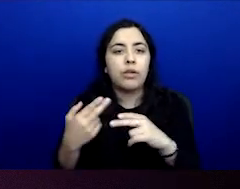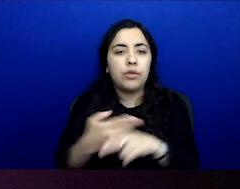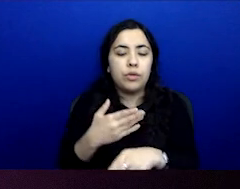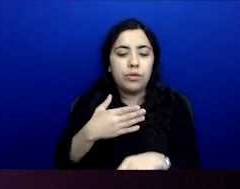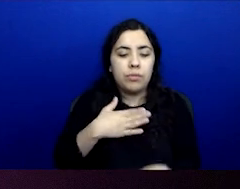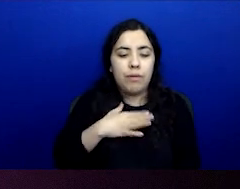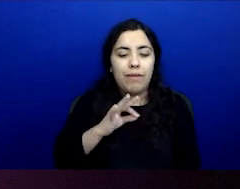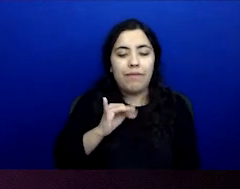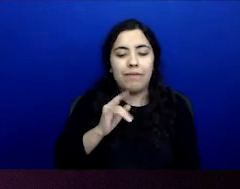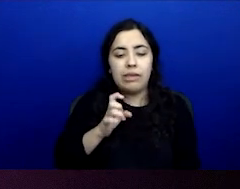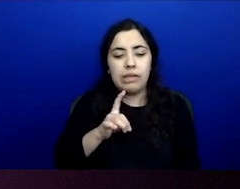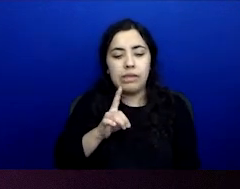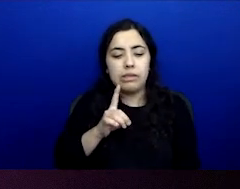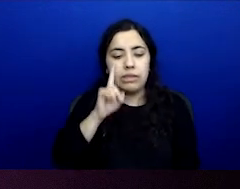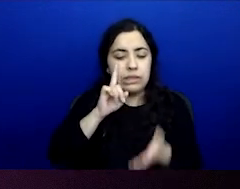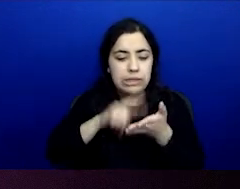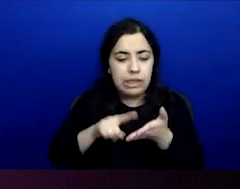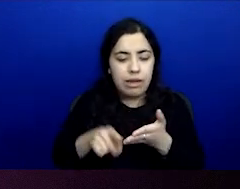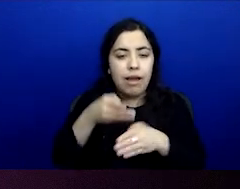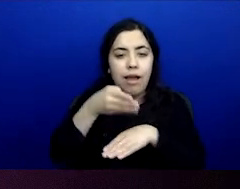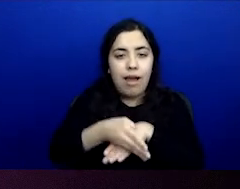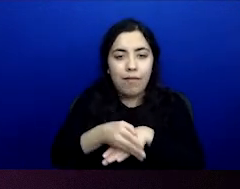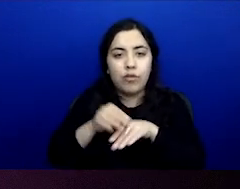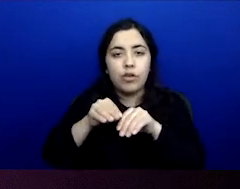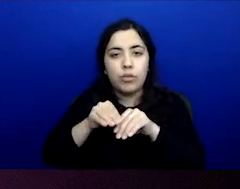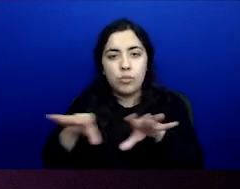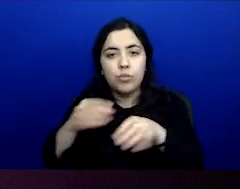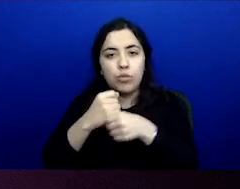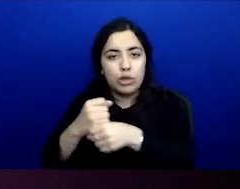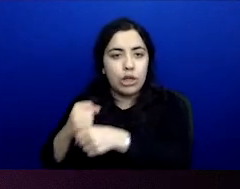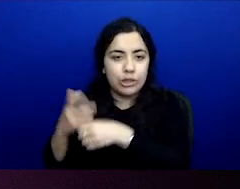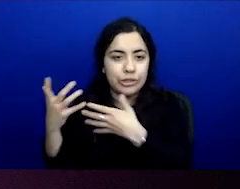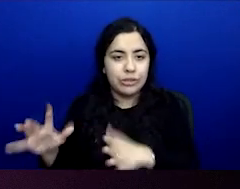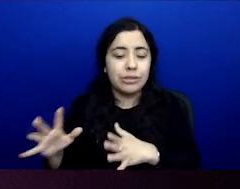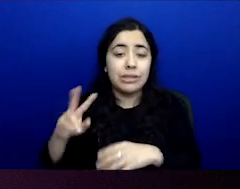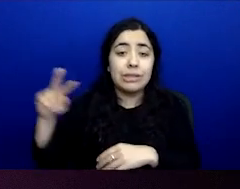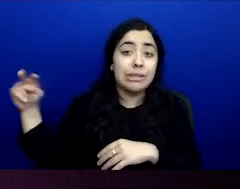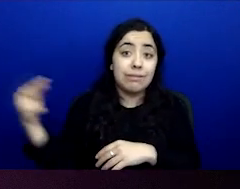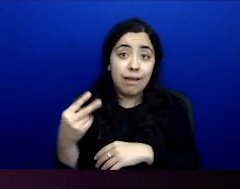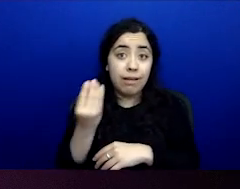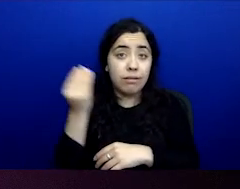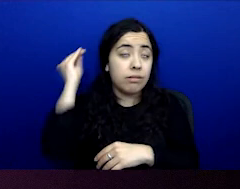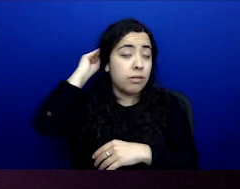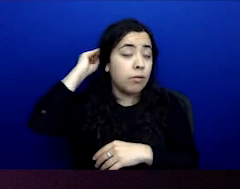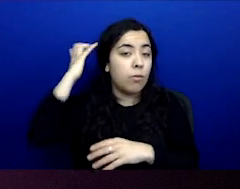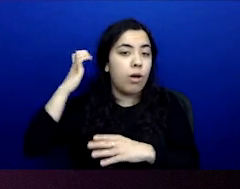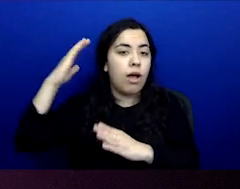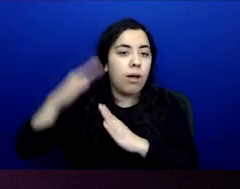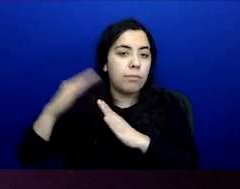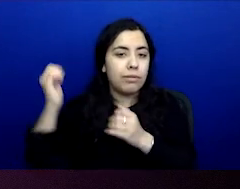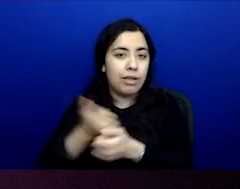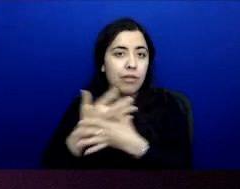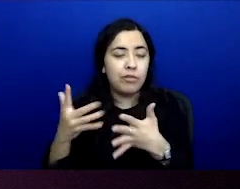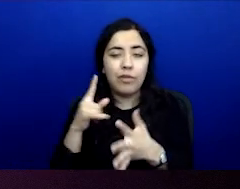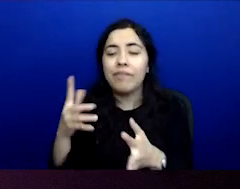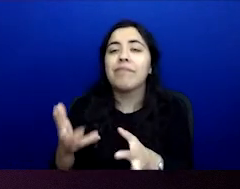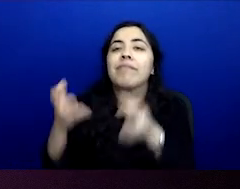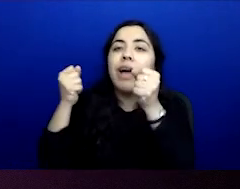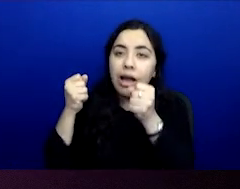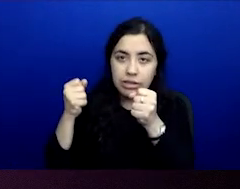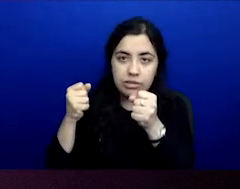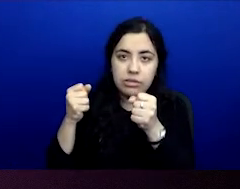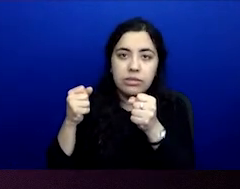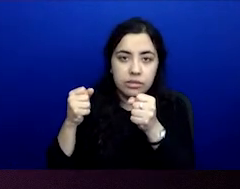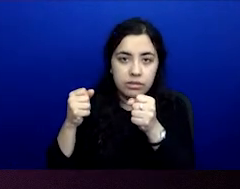in production. The second takeaway is that you want to optimize everything for fast iterations. The